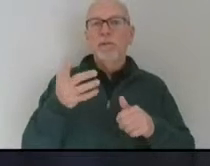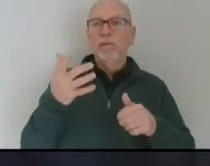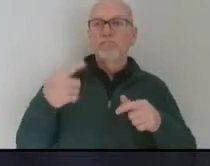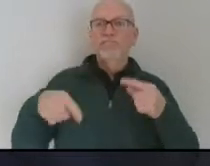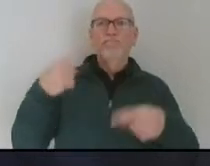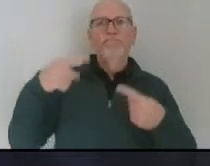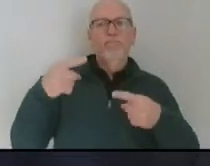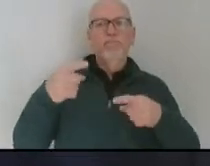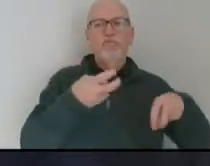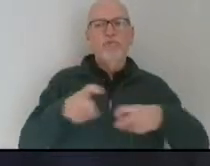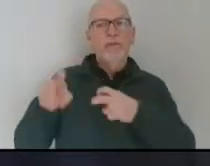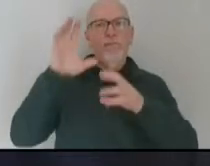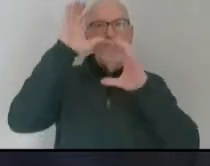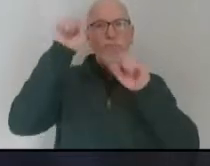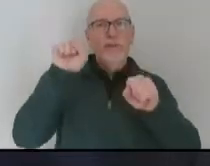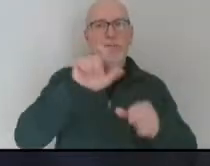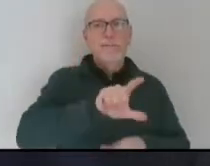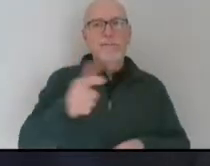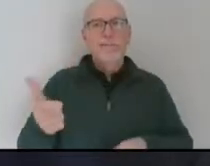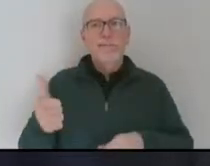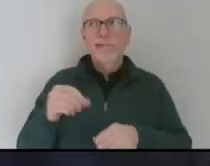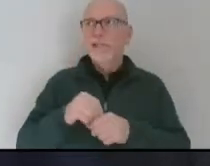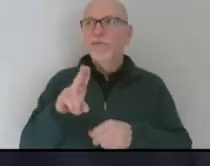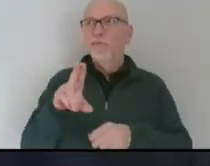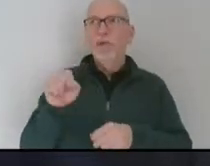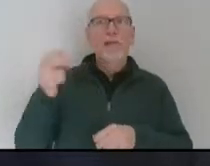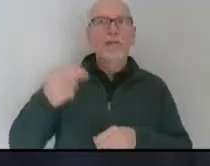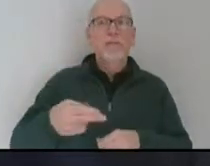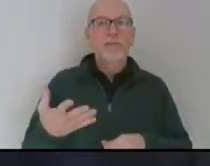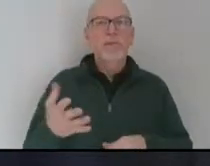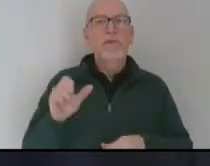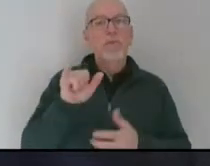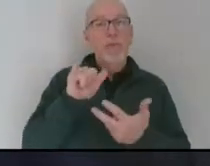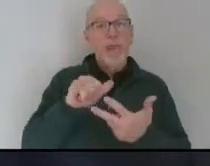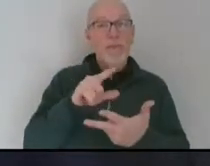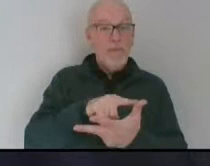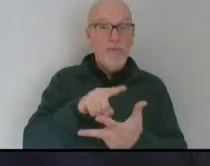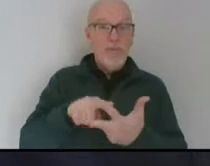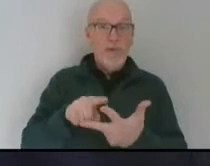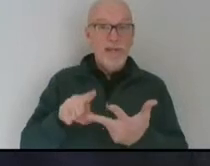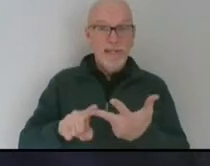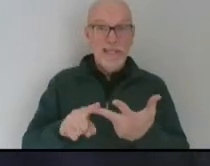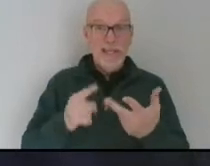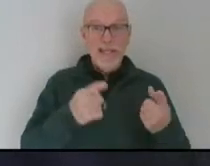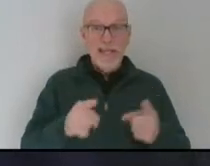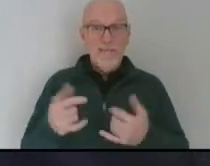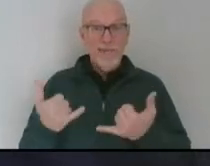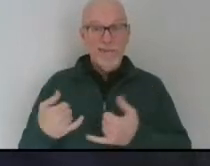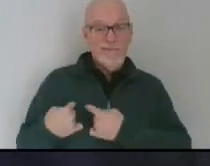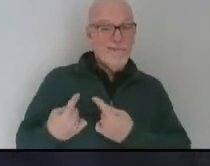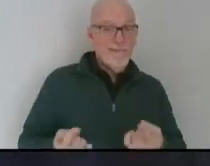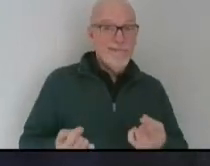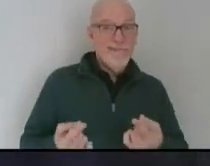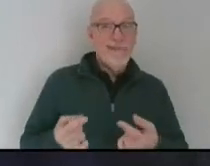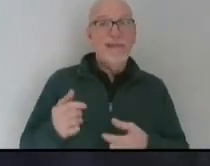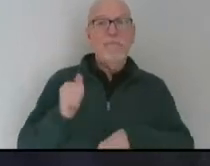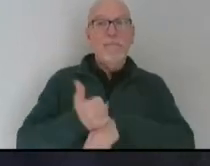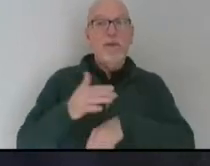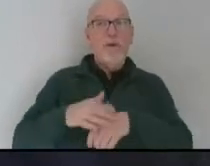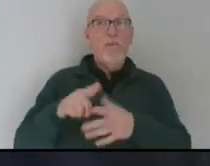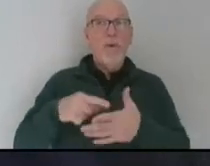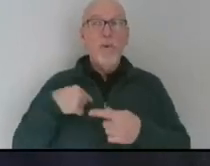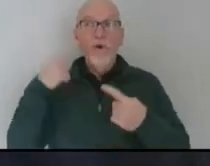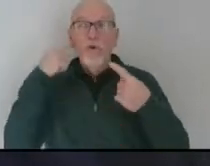in our history, in our country's history. So with those 3 things, and based upon what we had heard and what we have